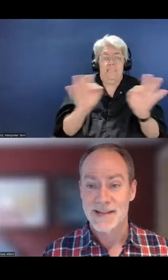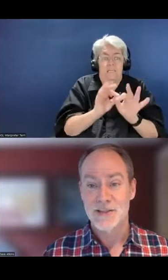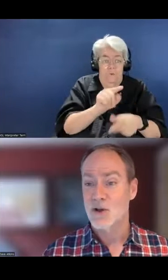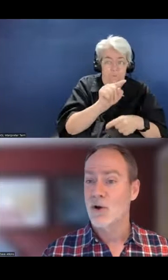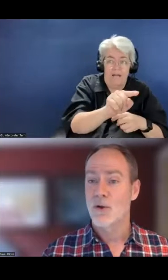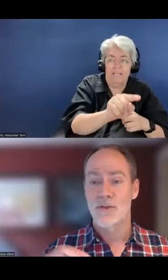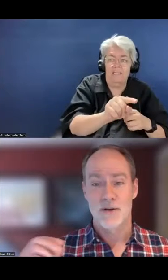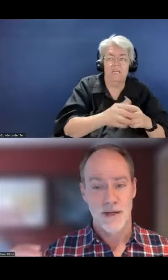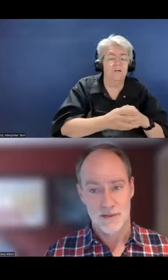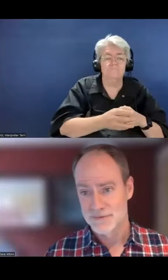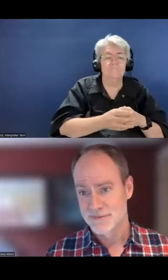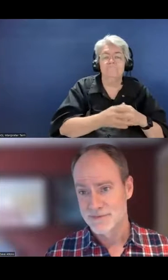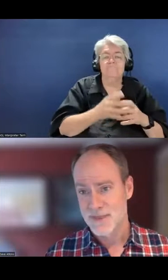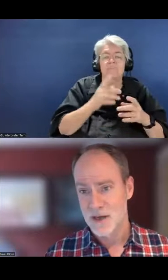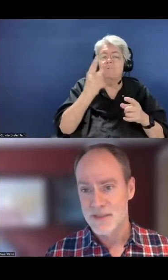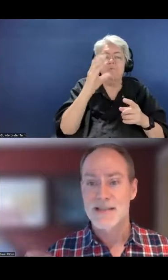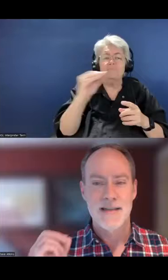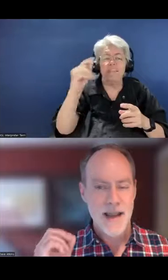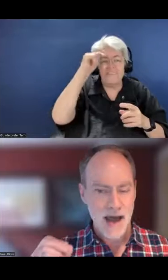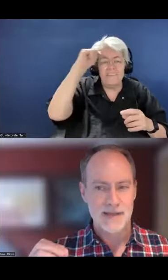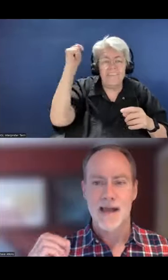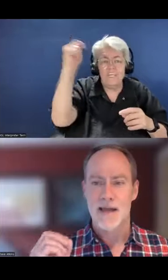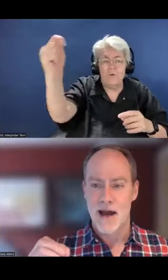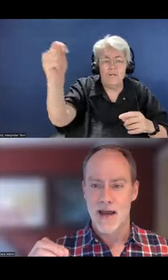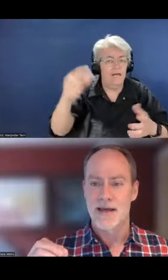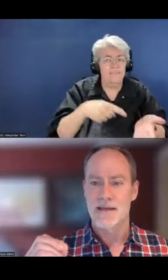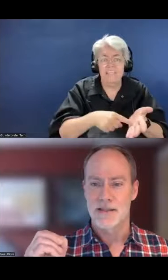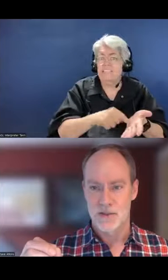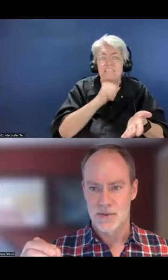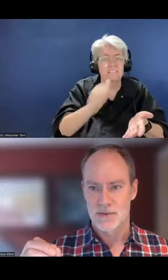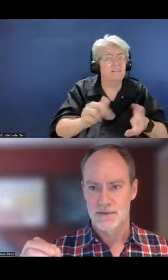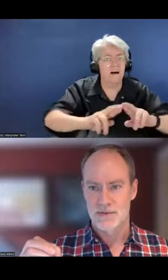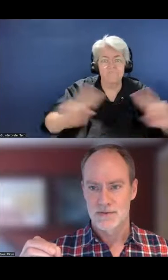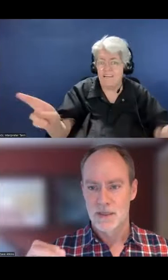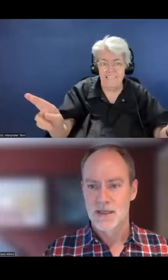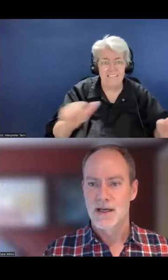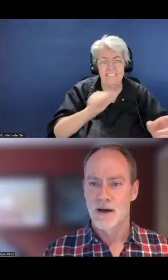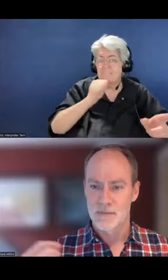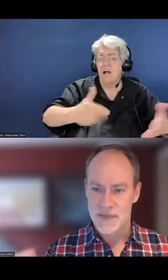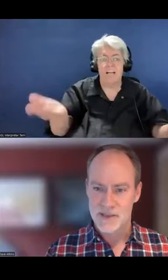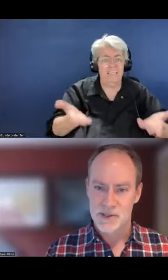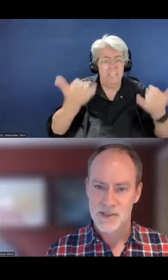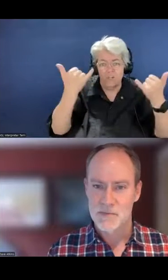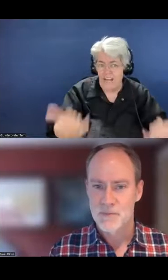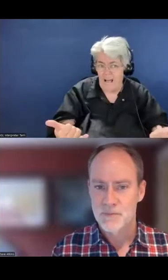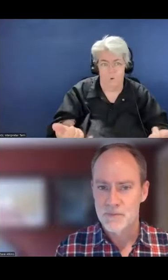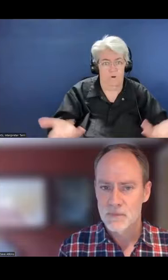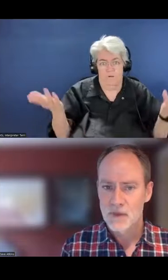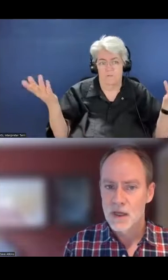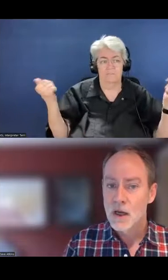is that this is all theoretical. This is not AI that is in use. Next, please.